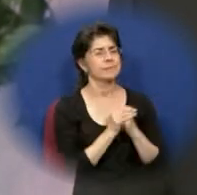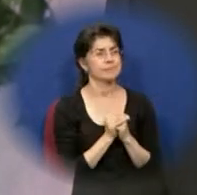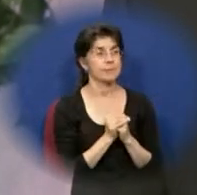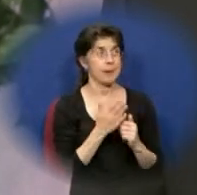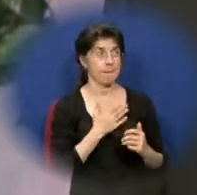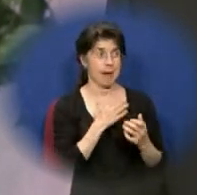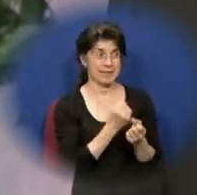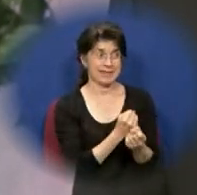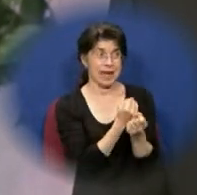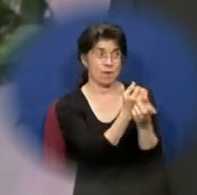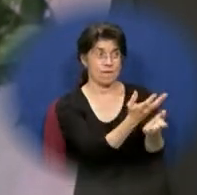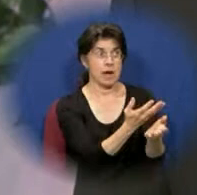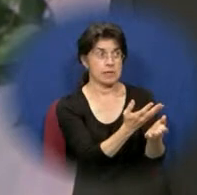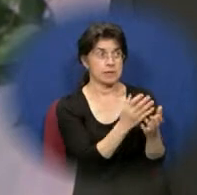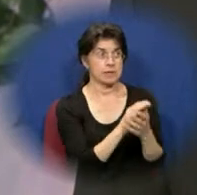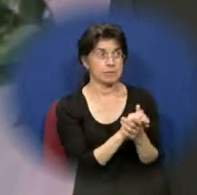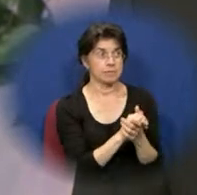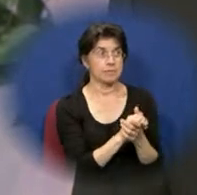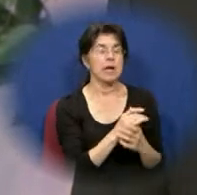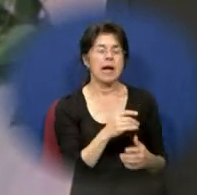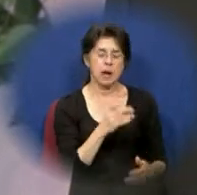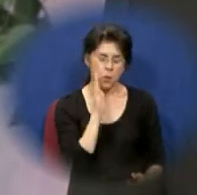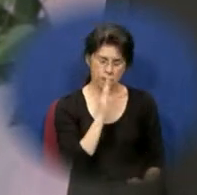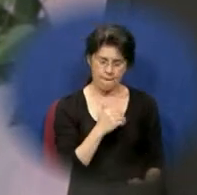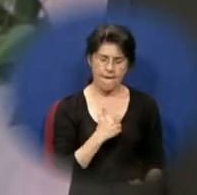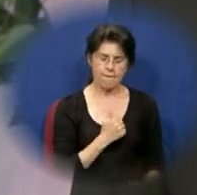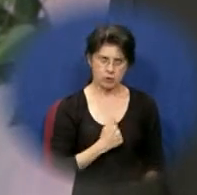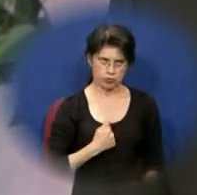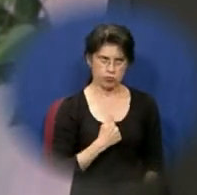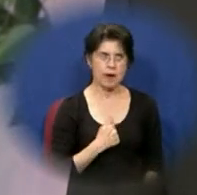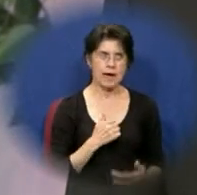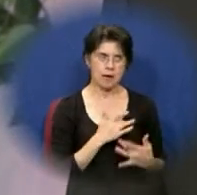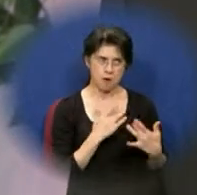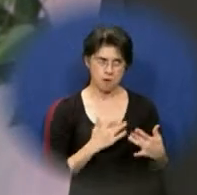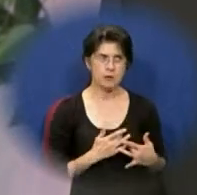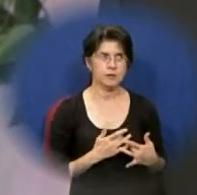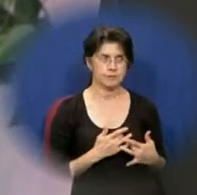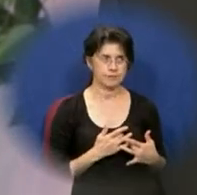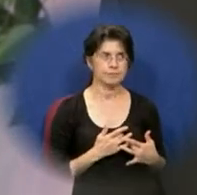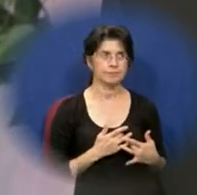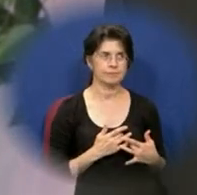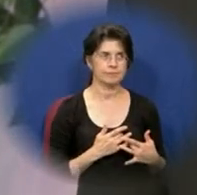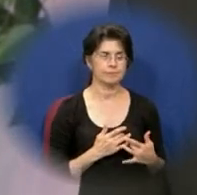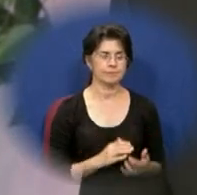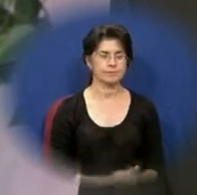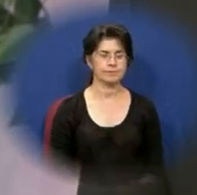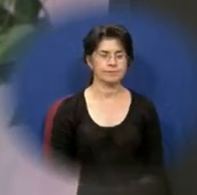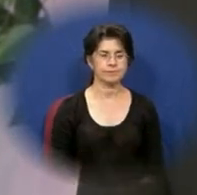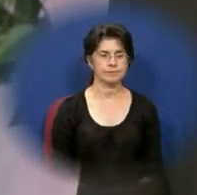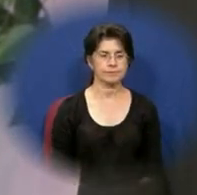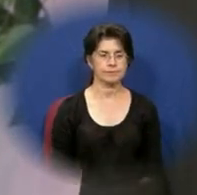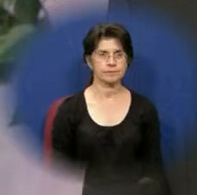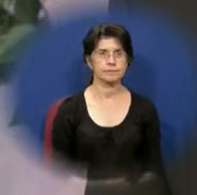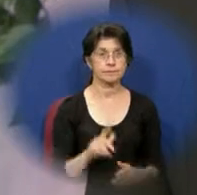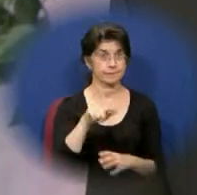is a contrite spirit, a heart contrite and humbled, O God, you will not spurn.